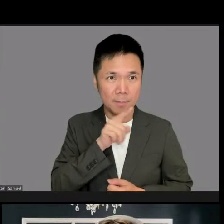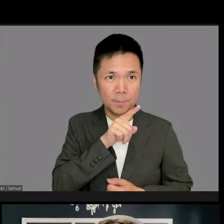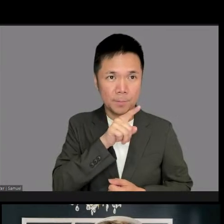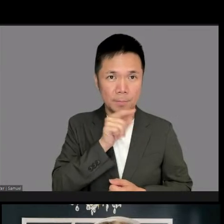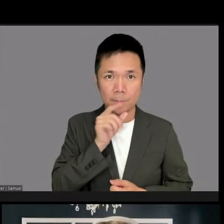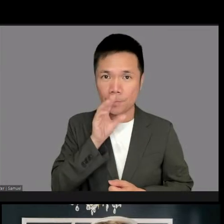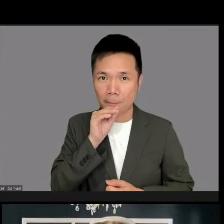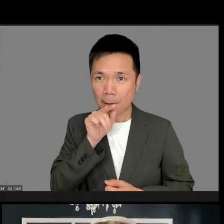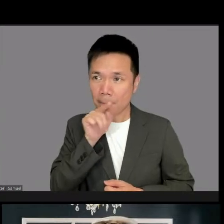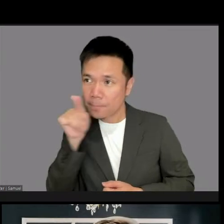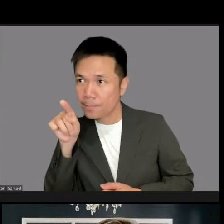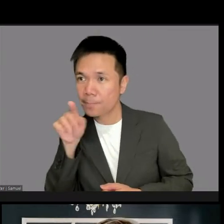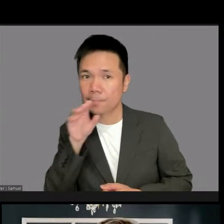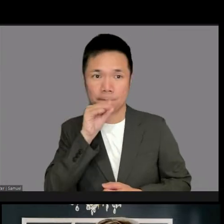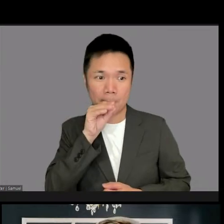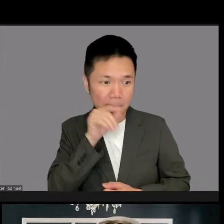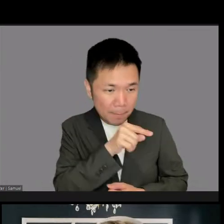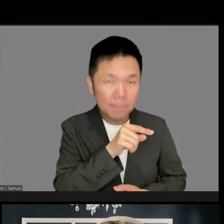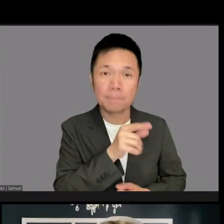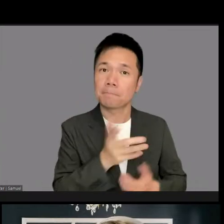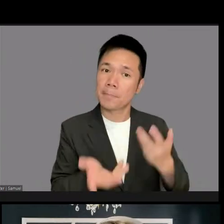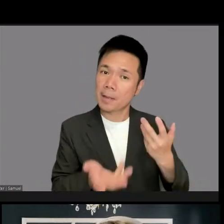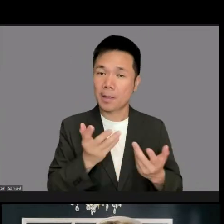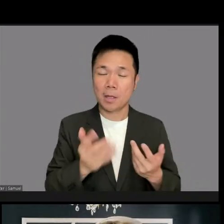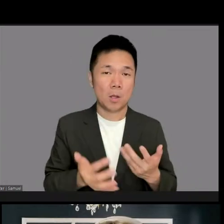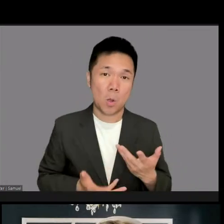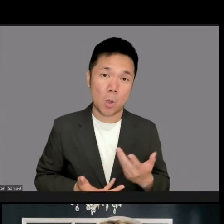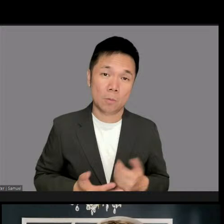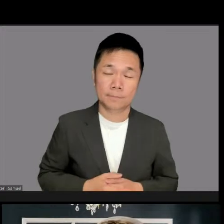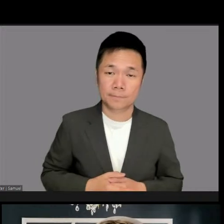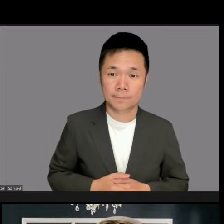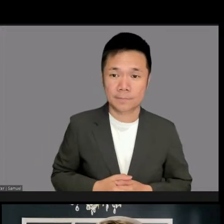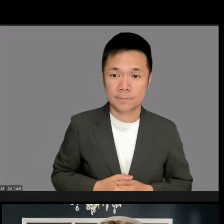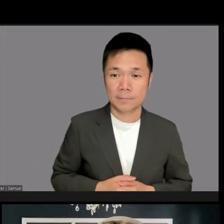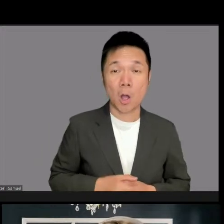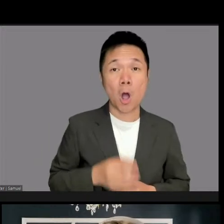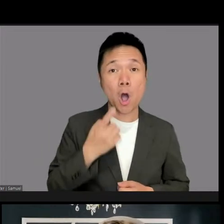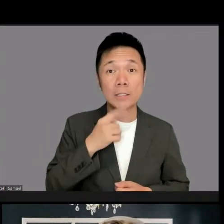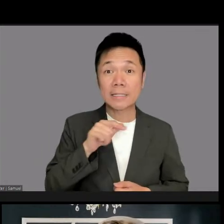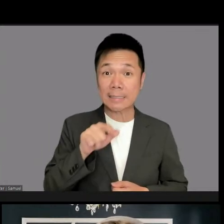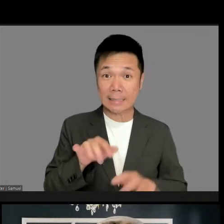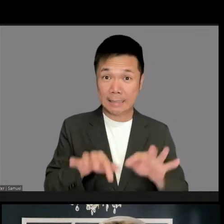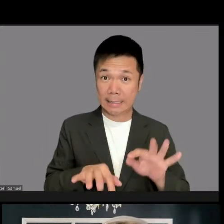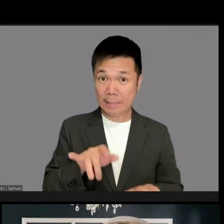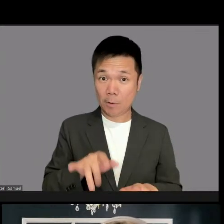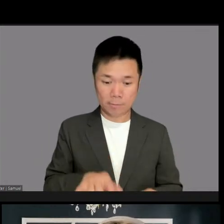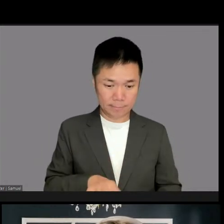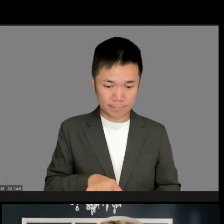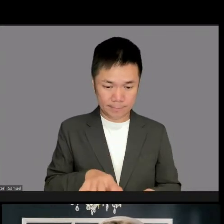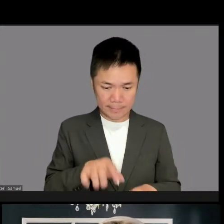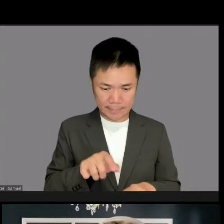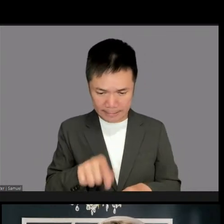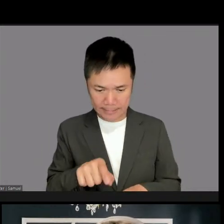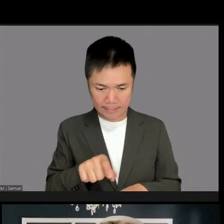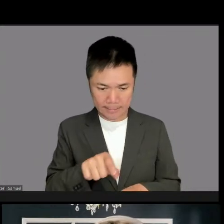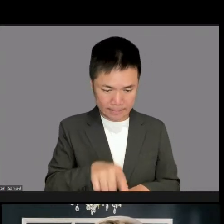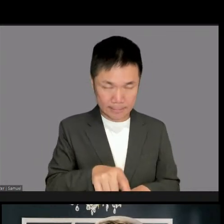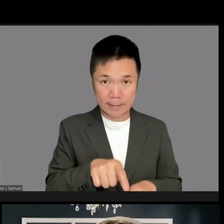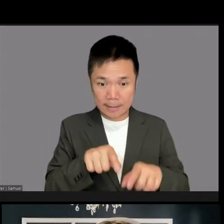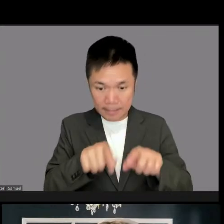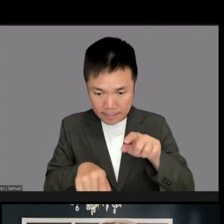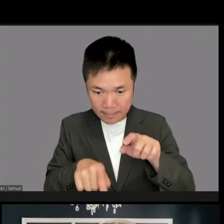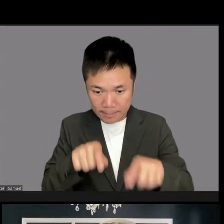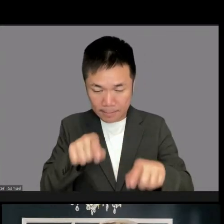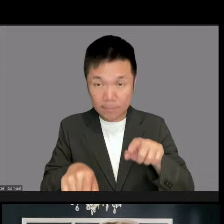translate into a command on the computer, or they might need to use their keyboard for different commands, on the